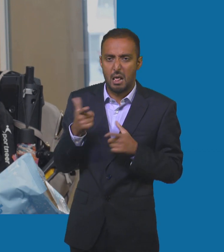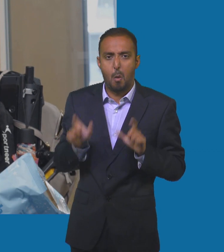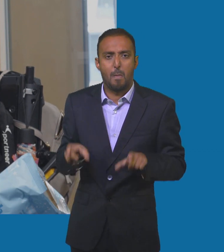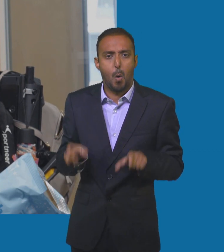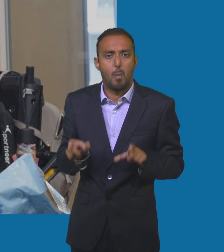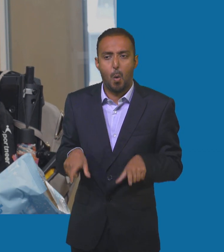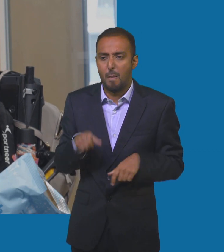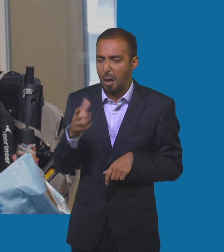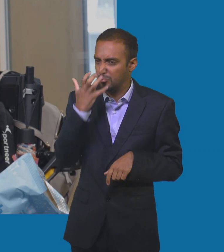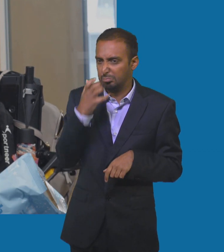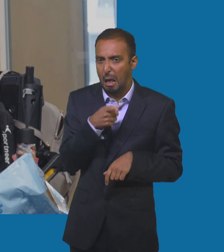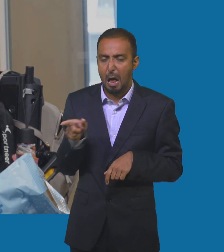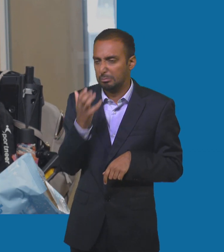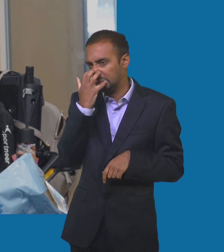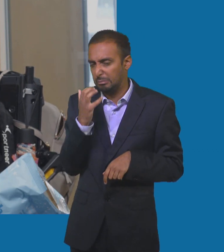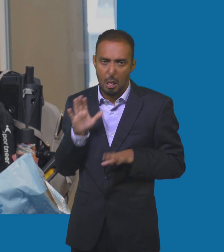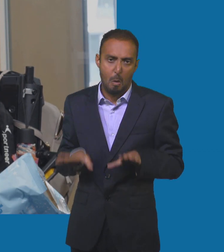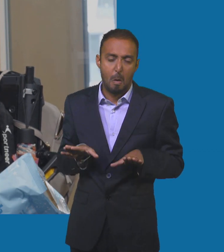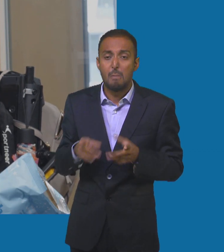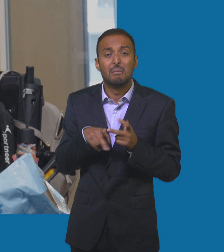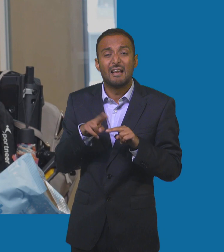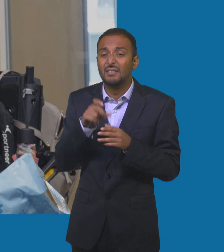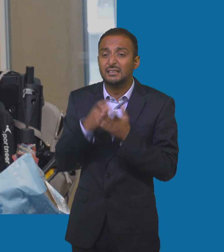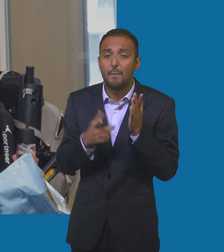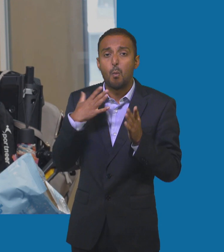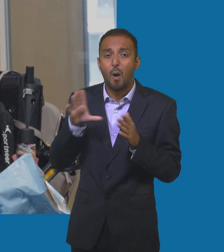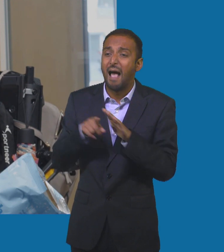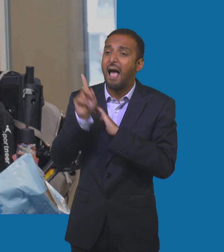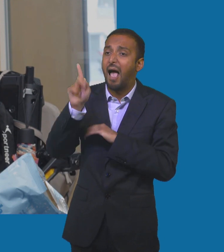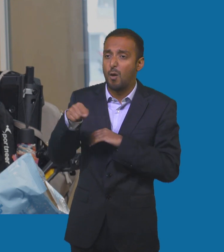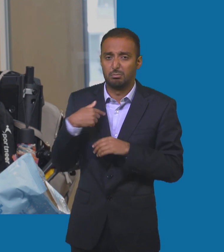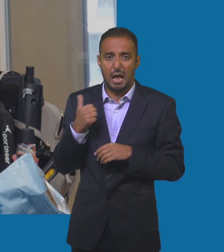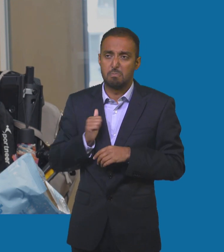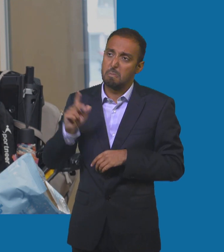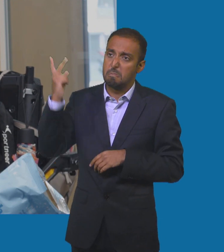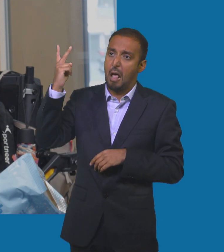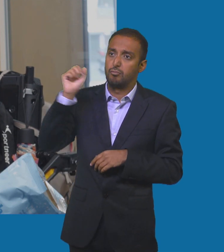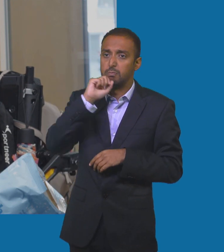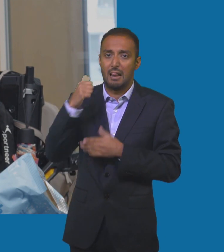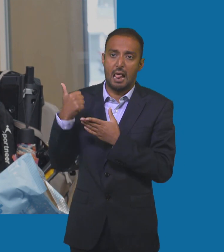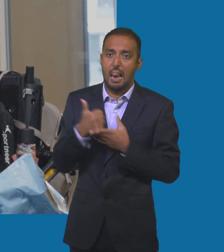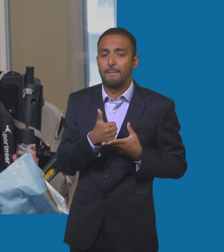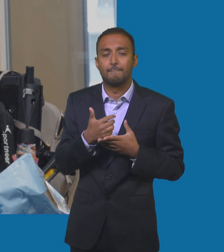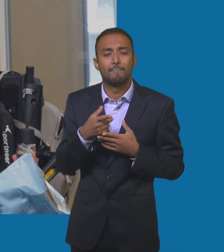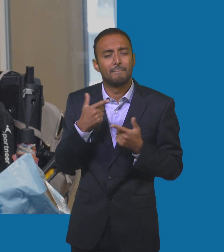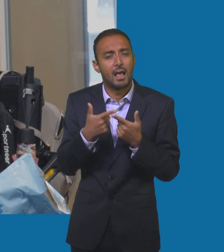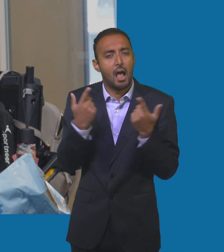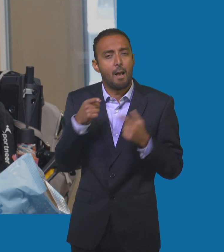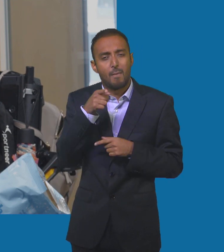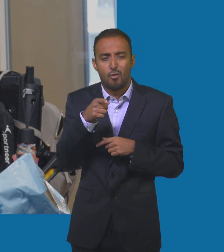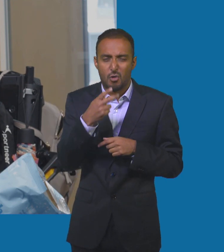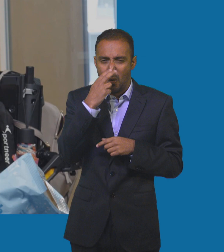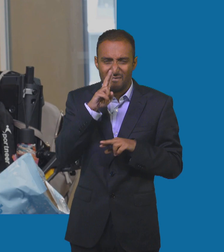And if we do go somewhere, our parents probably drive us. Or how much of that archaic, stereotypical